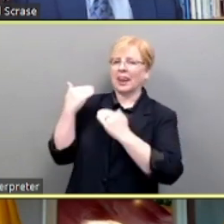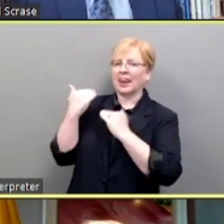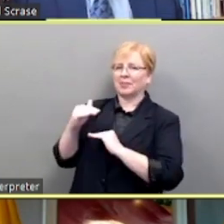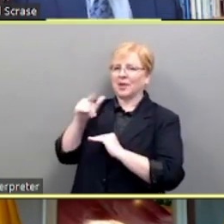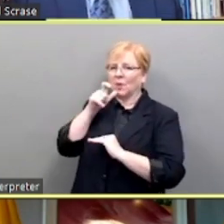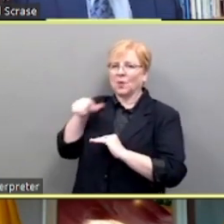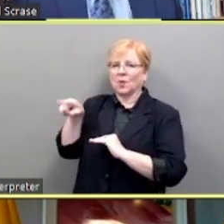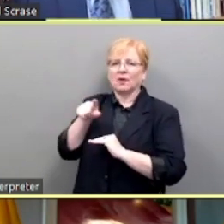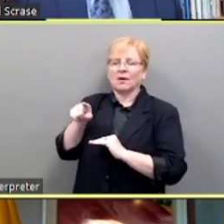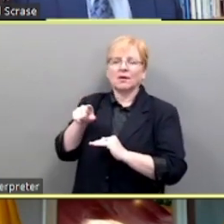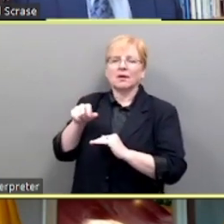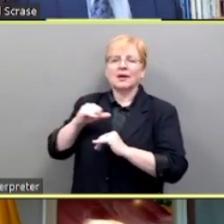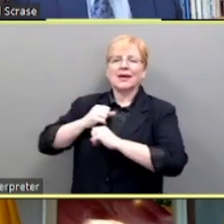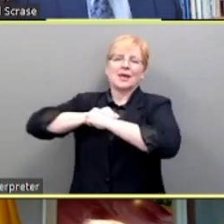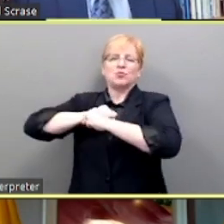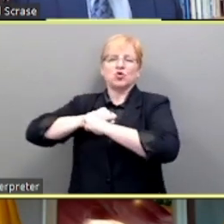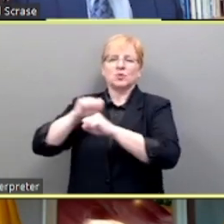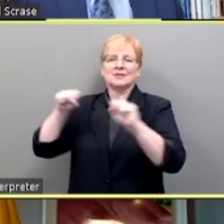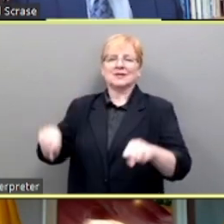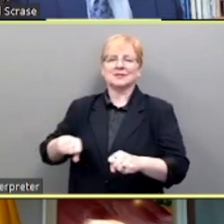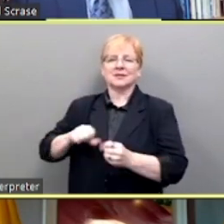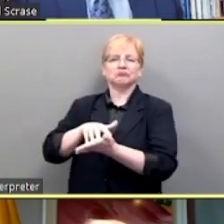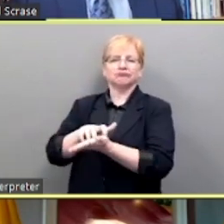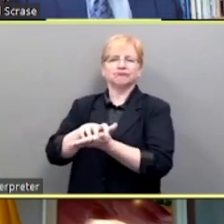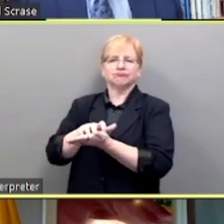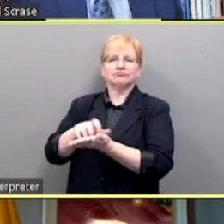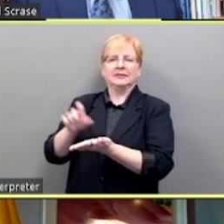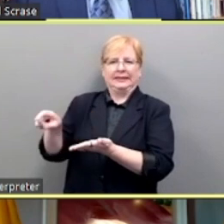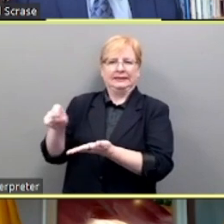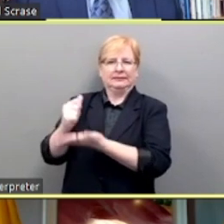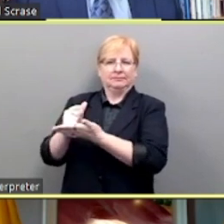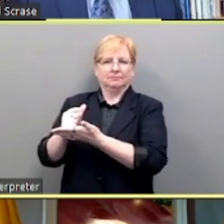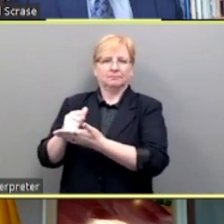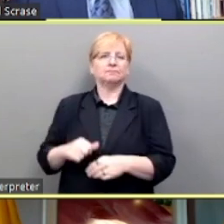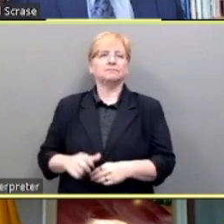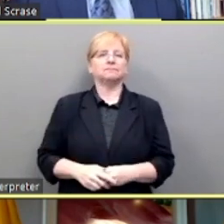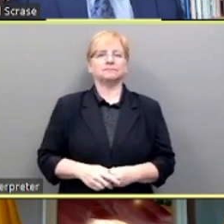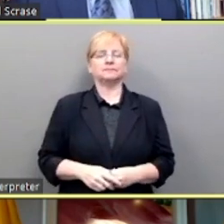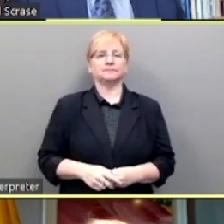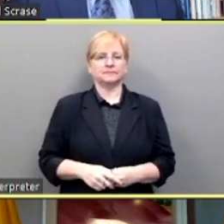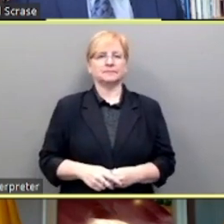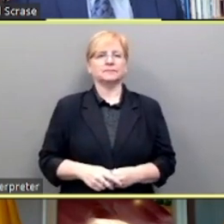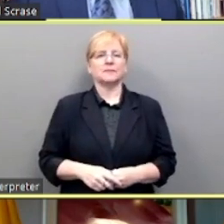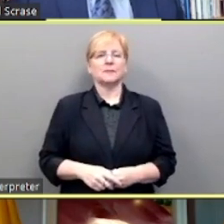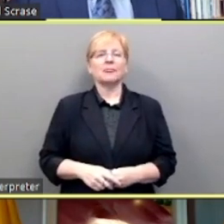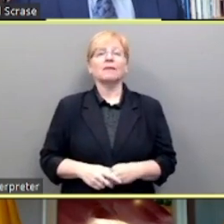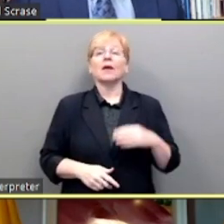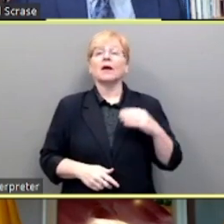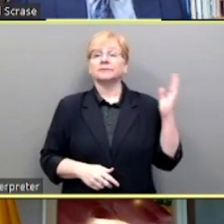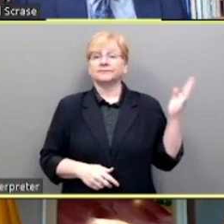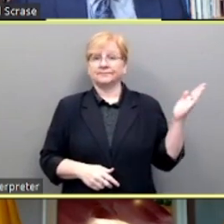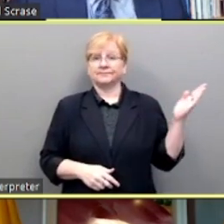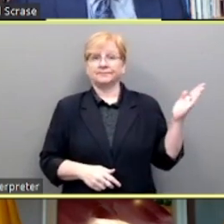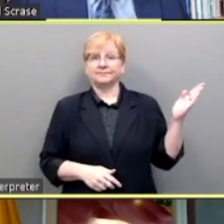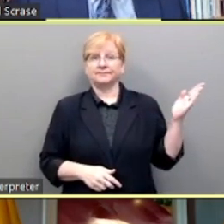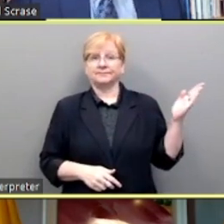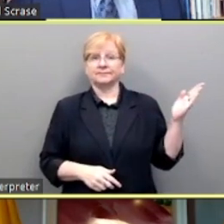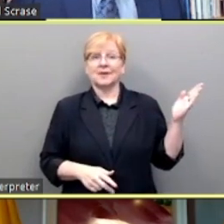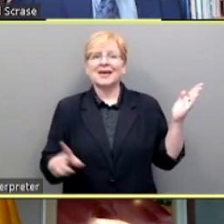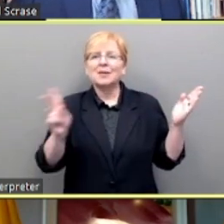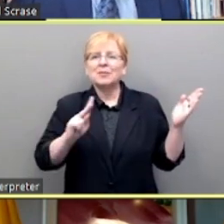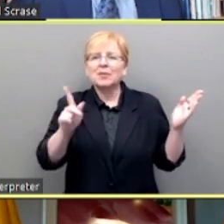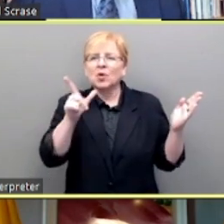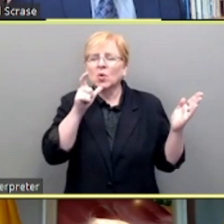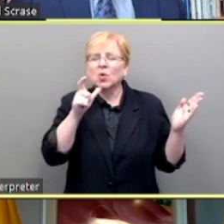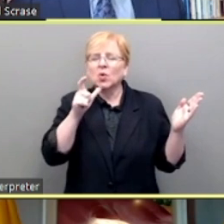I promise the various categories are outlined. Next slide, please. And so people on chemo,